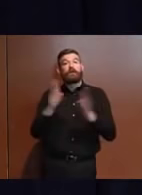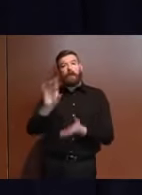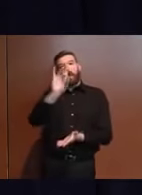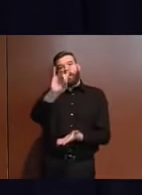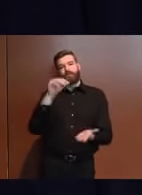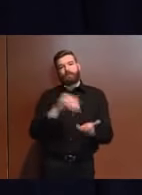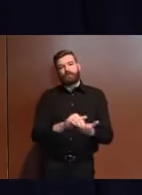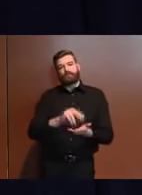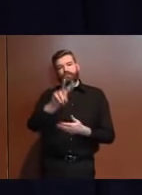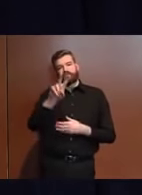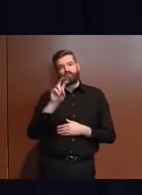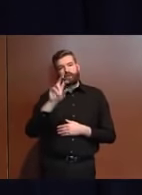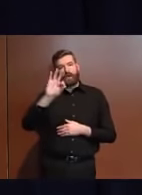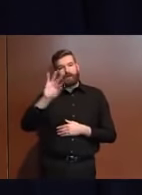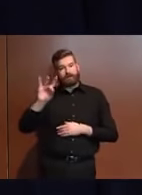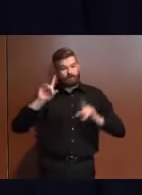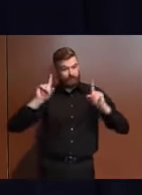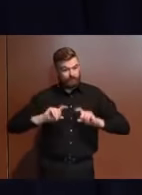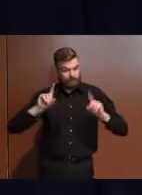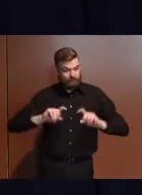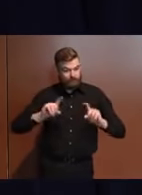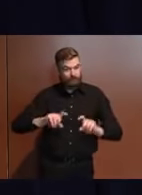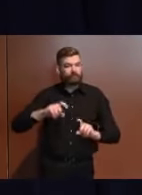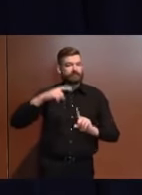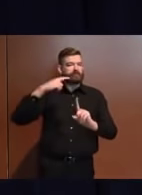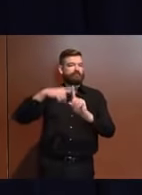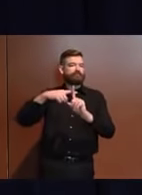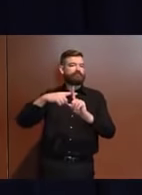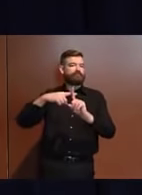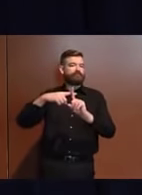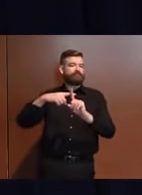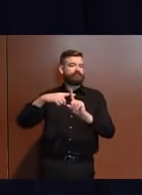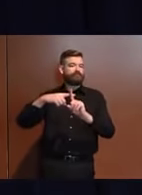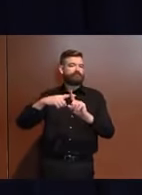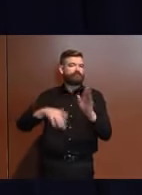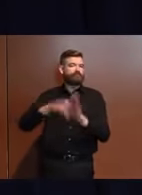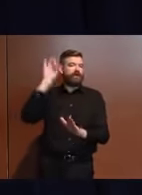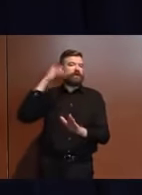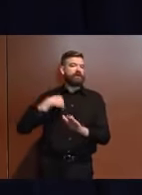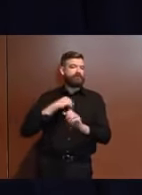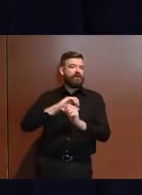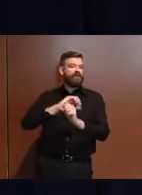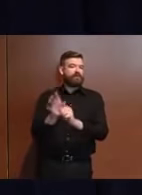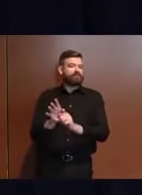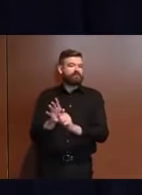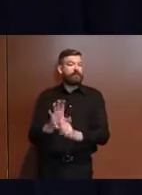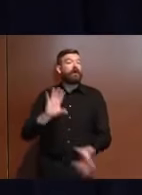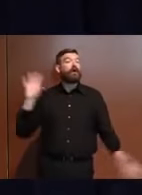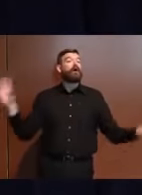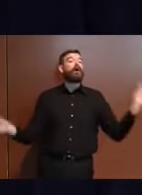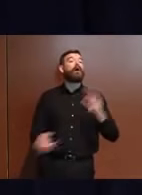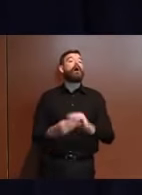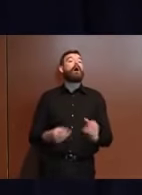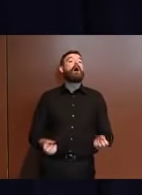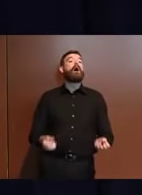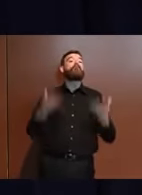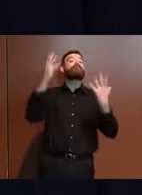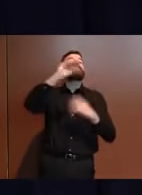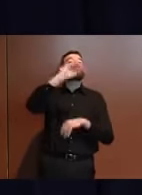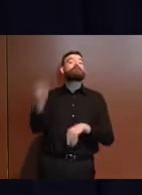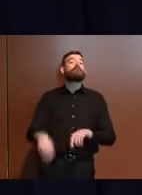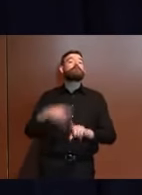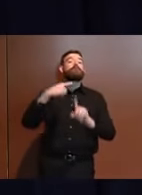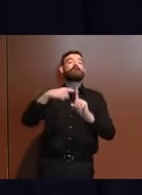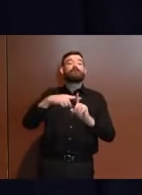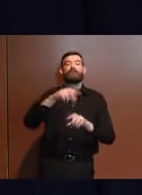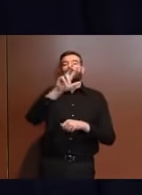8,296 tests reported as positive, for an overall positivity rate of